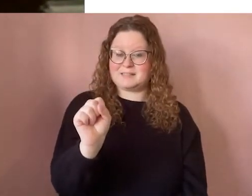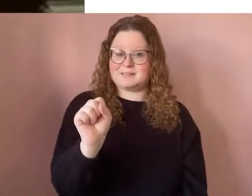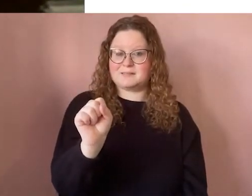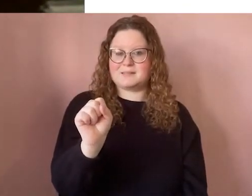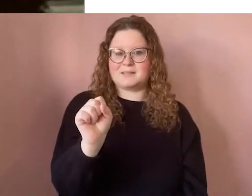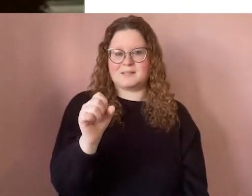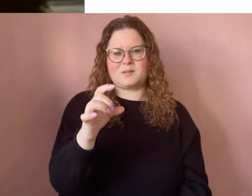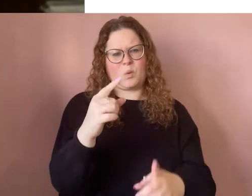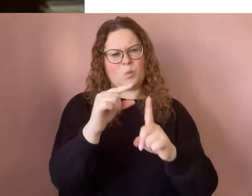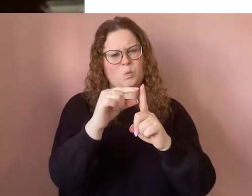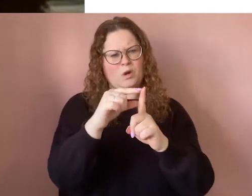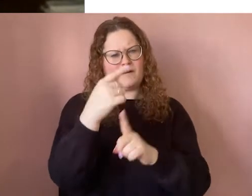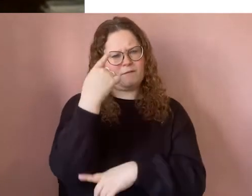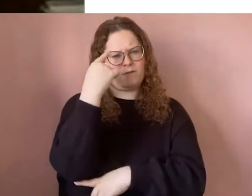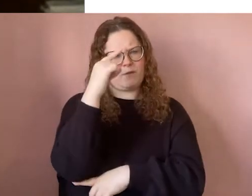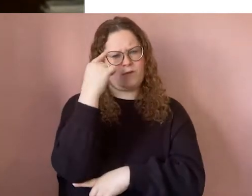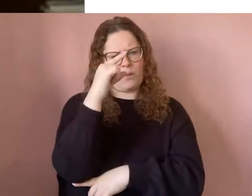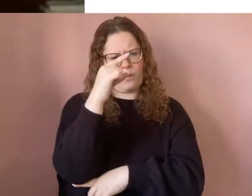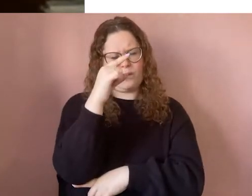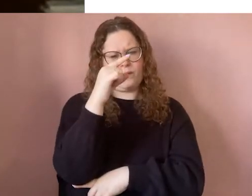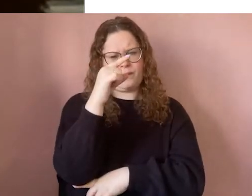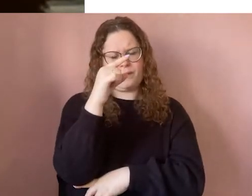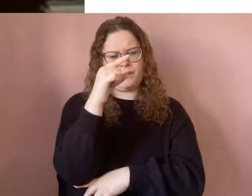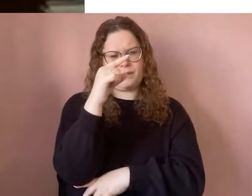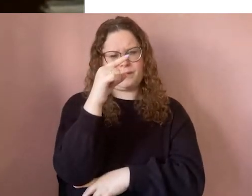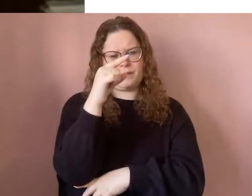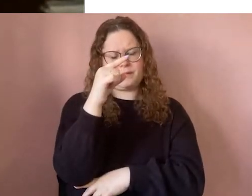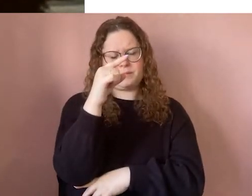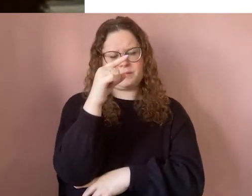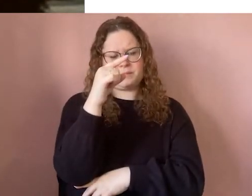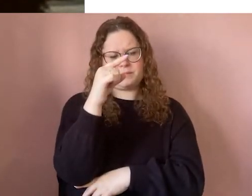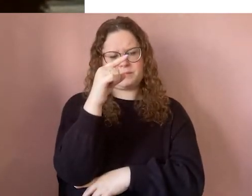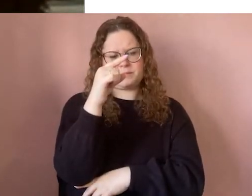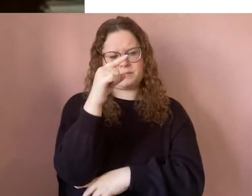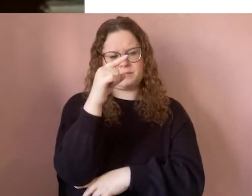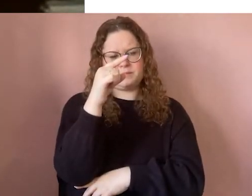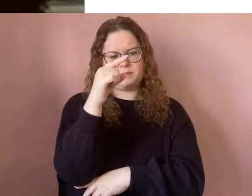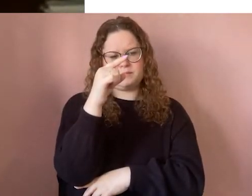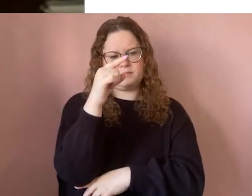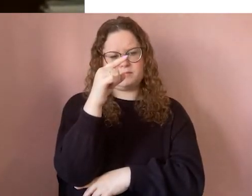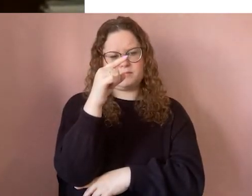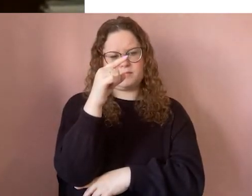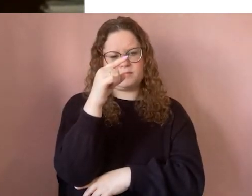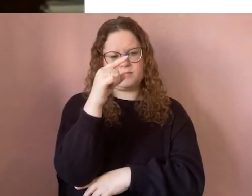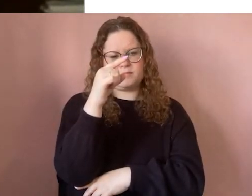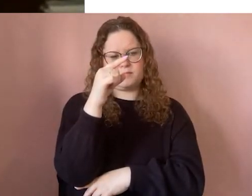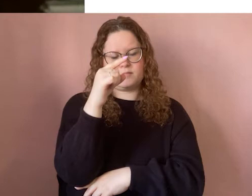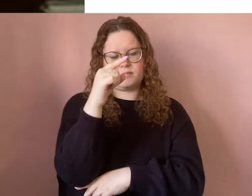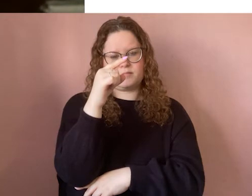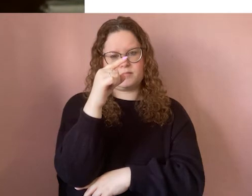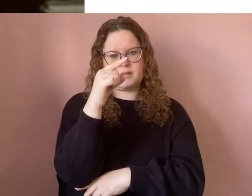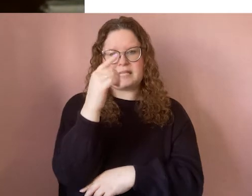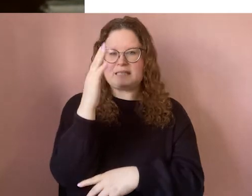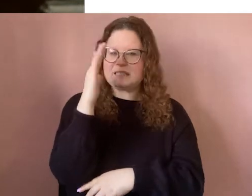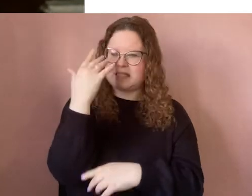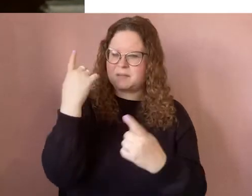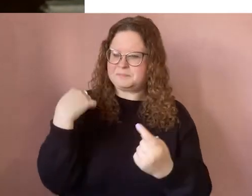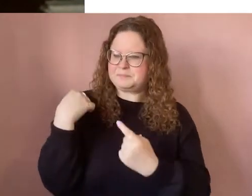it seems to me that we have inadequate response so far